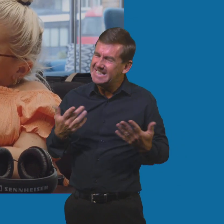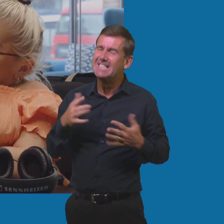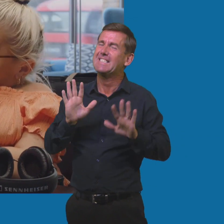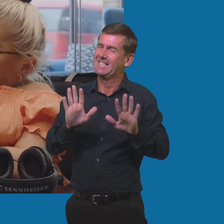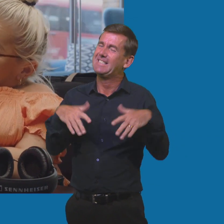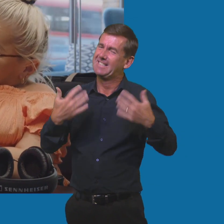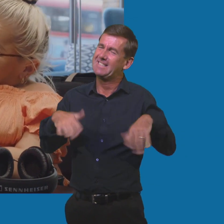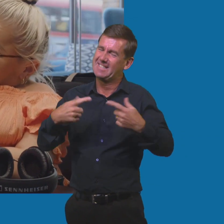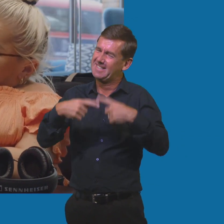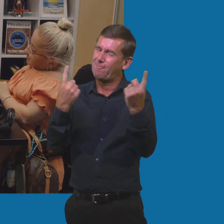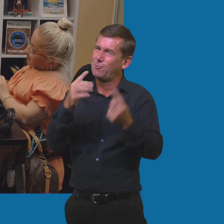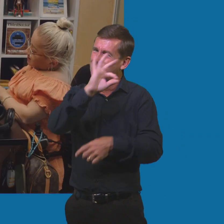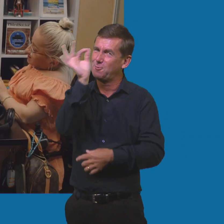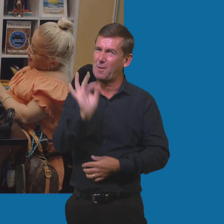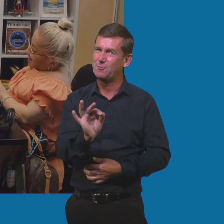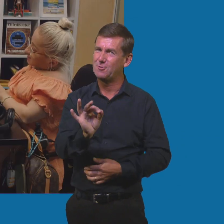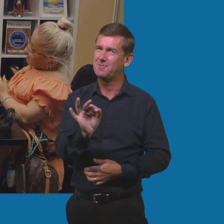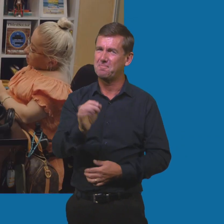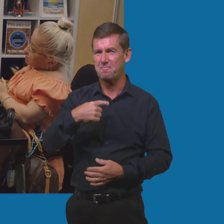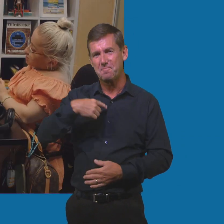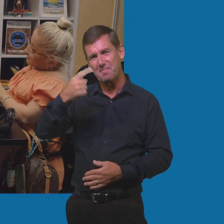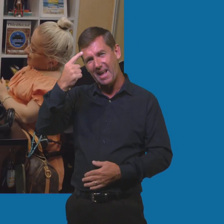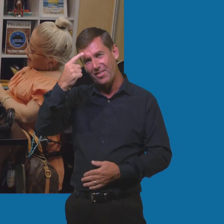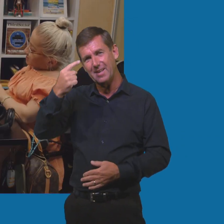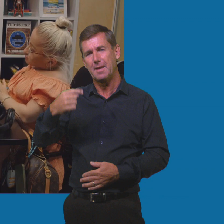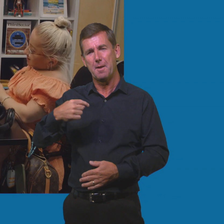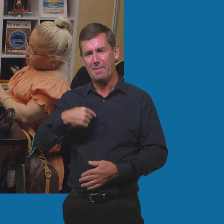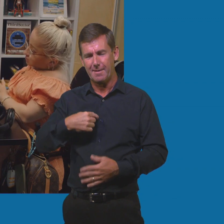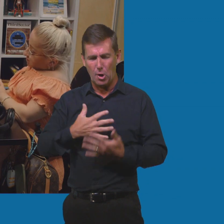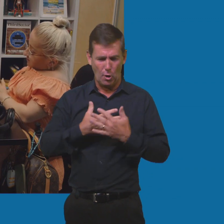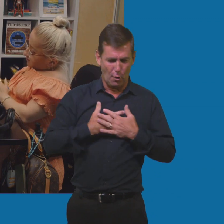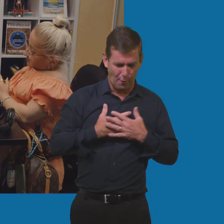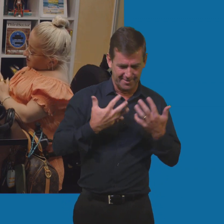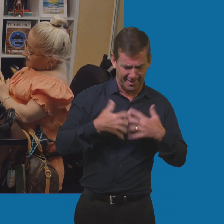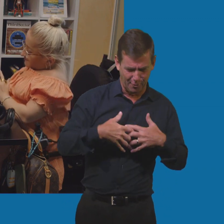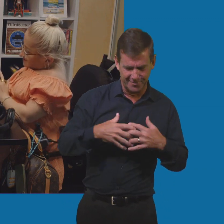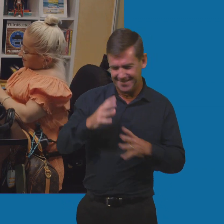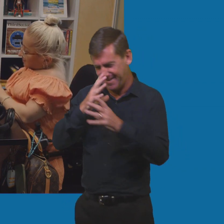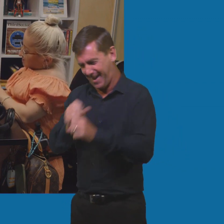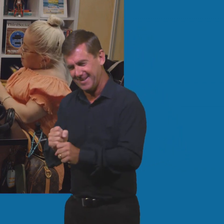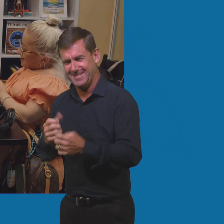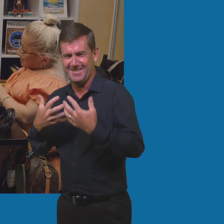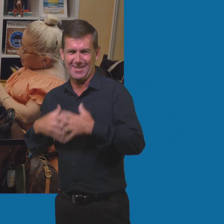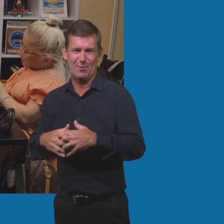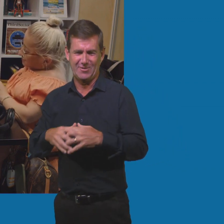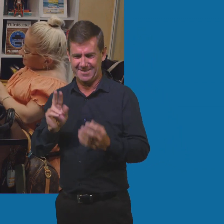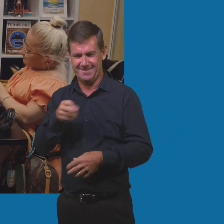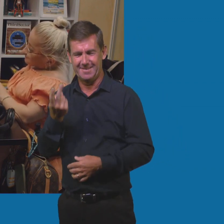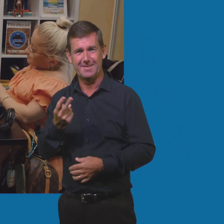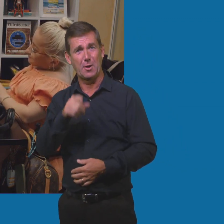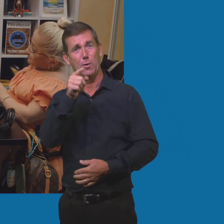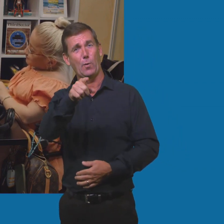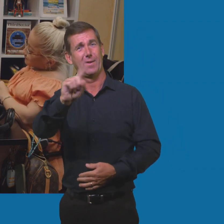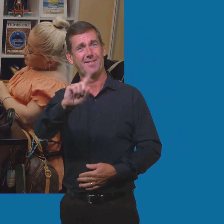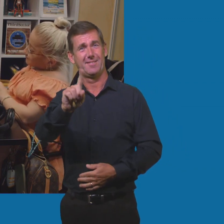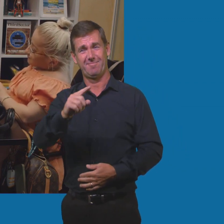whole different question. I think I've got a love-hate relationship with technology. How about you? I think